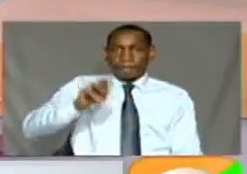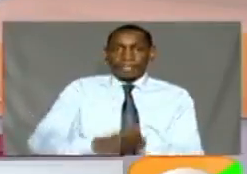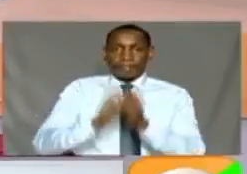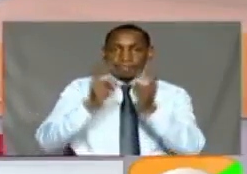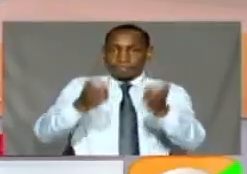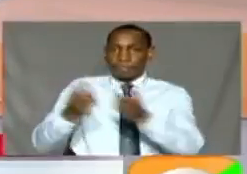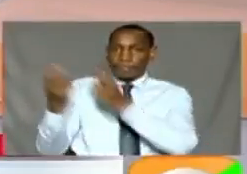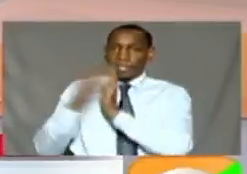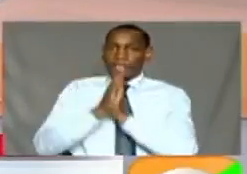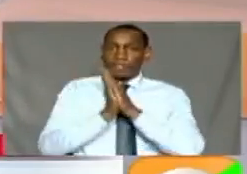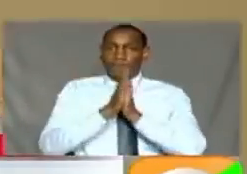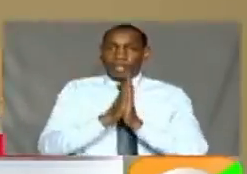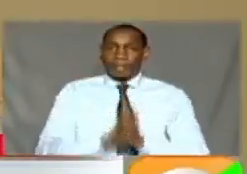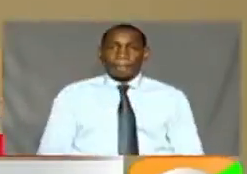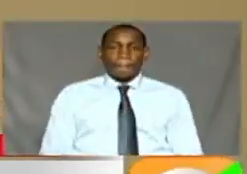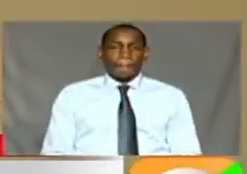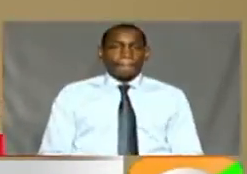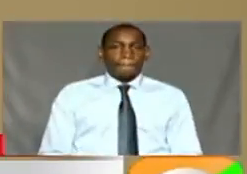that story.